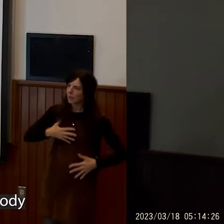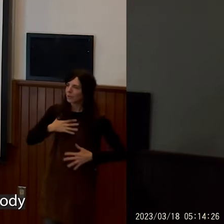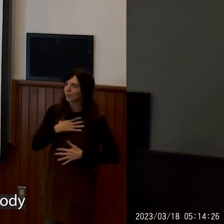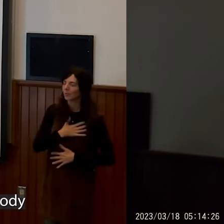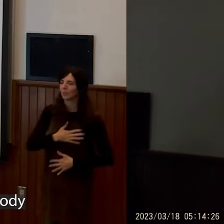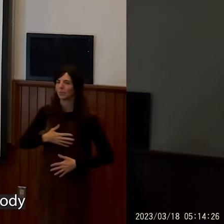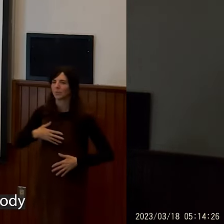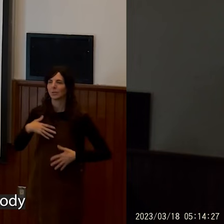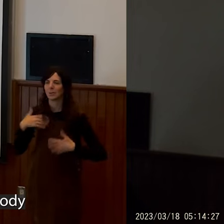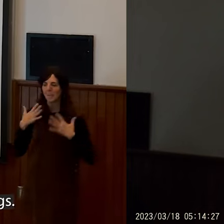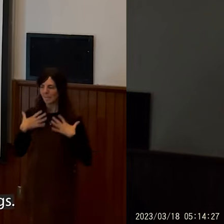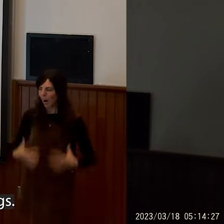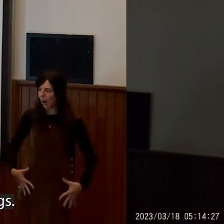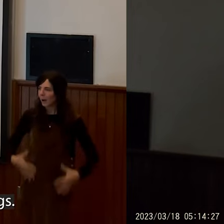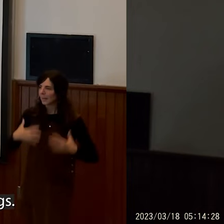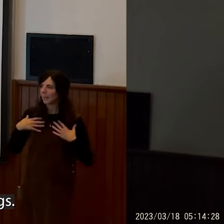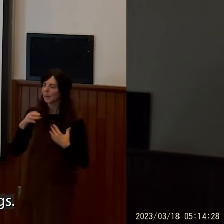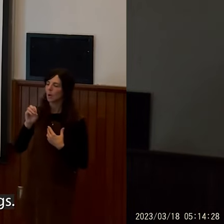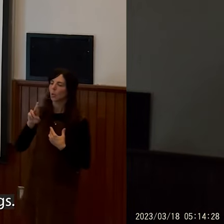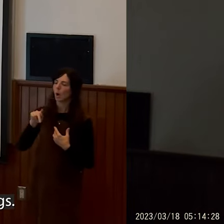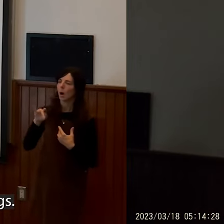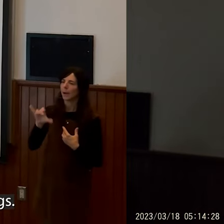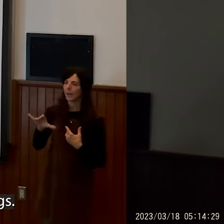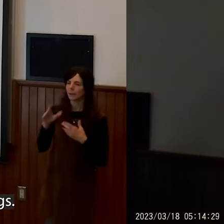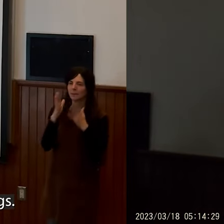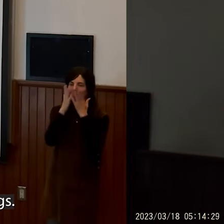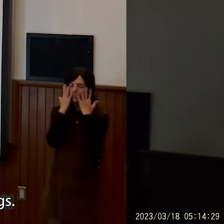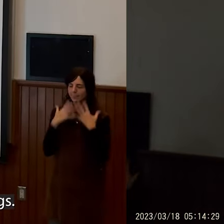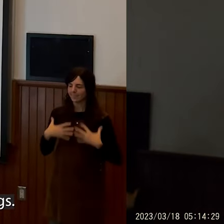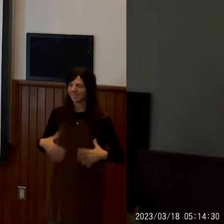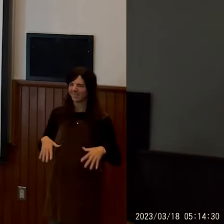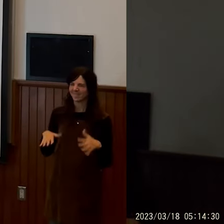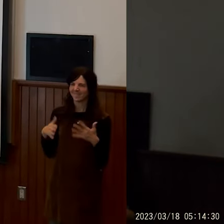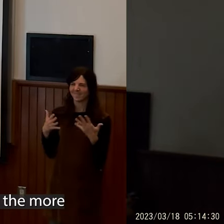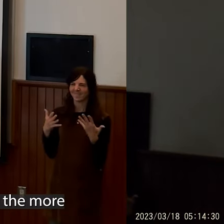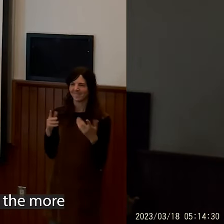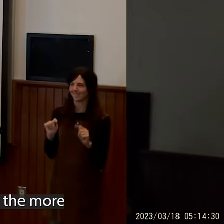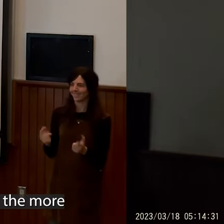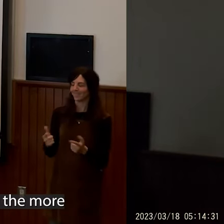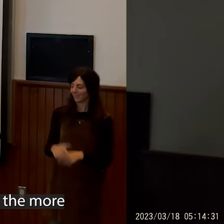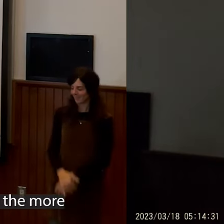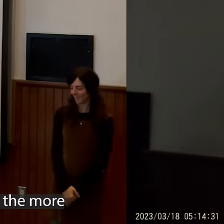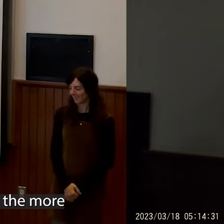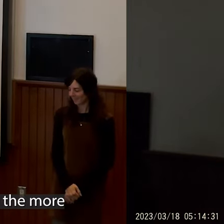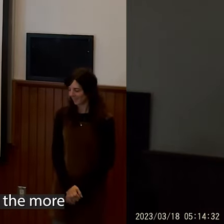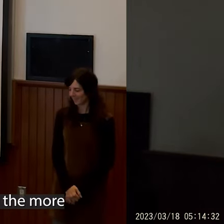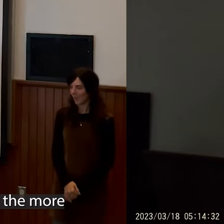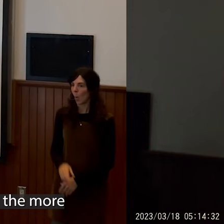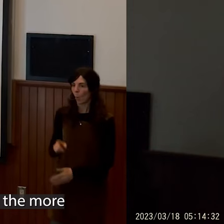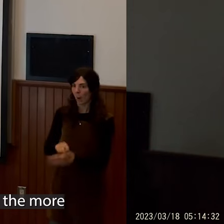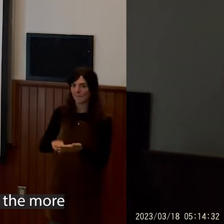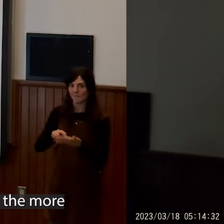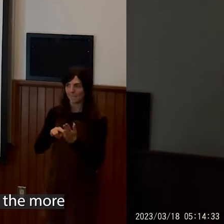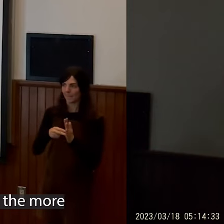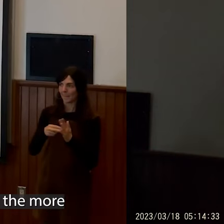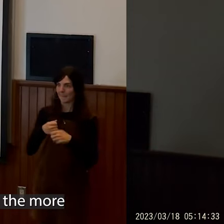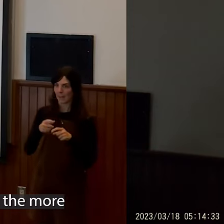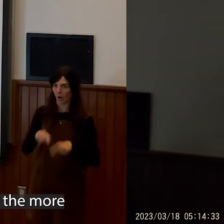erotic and body and flesh and skin, all those things that makes us queer,